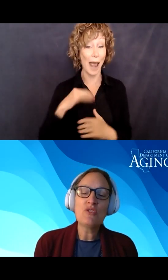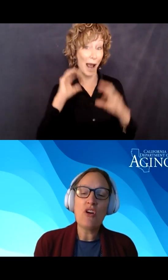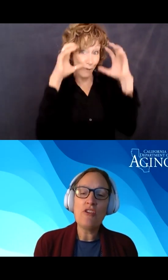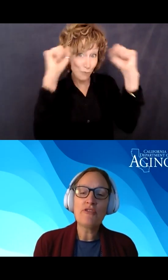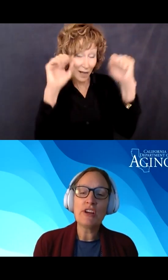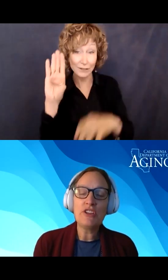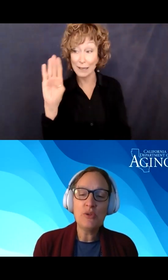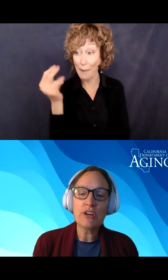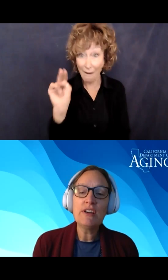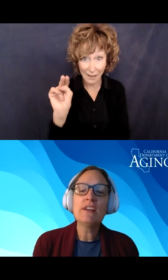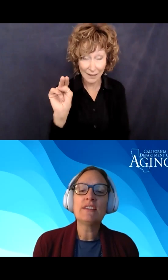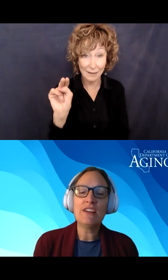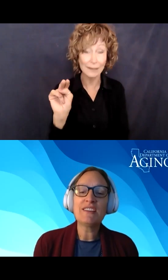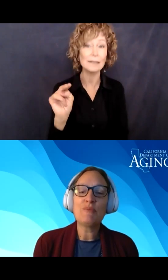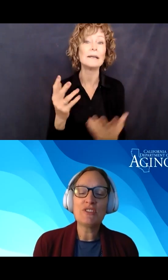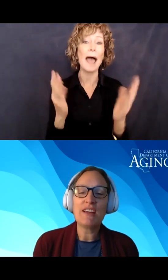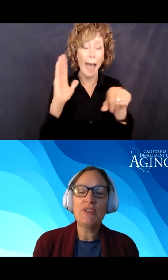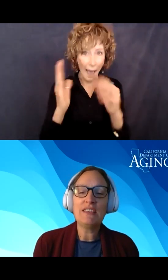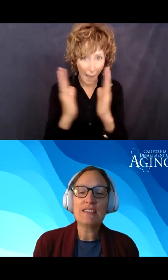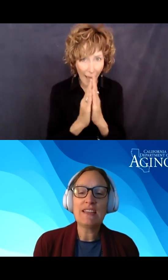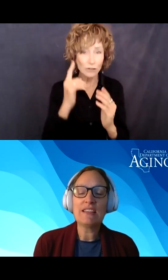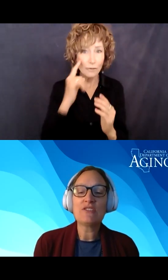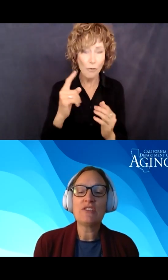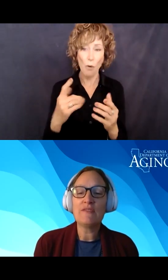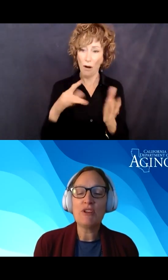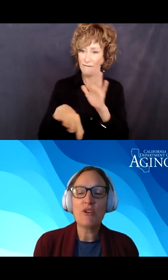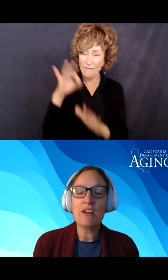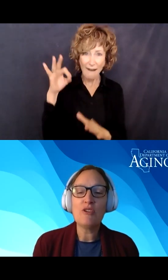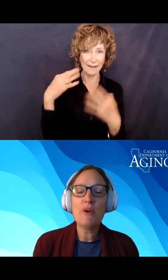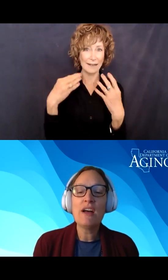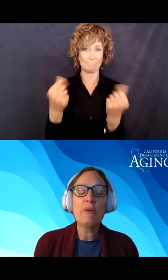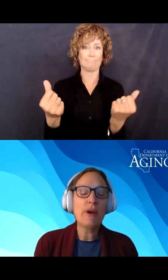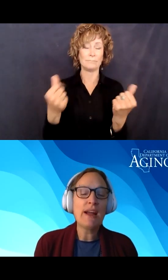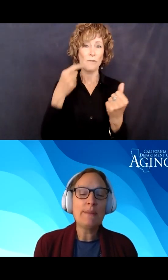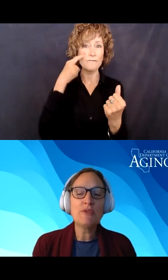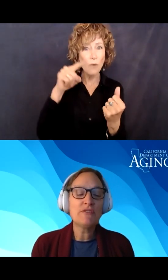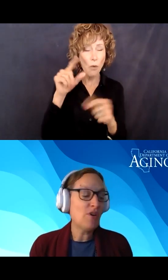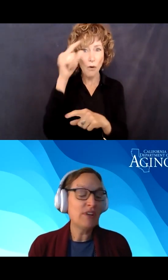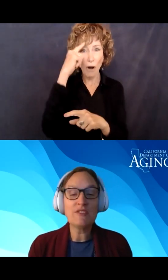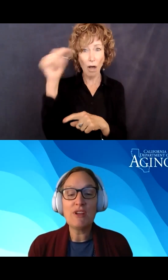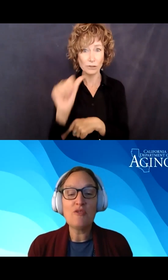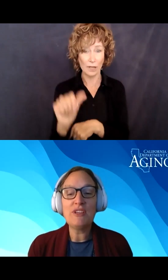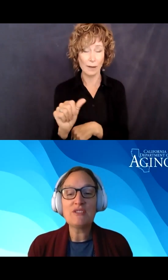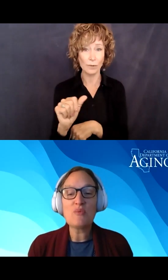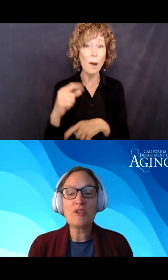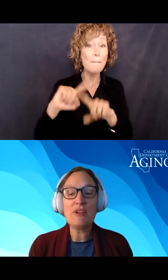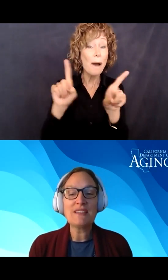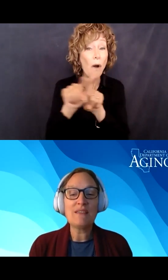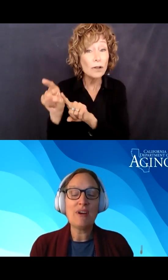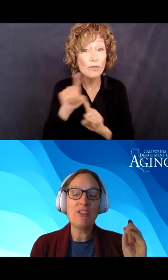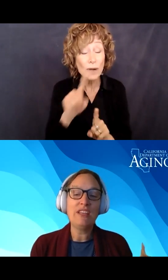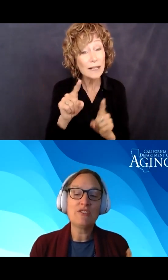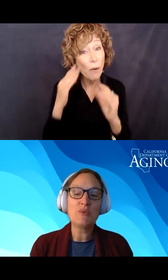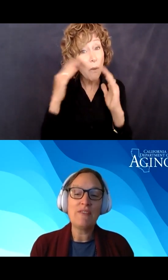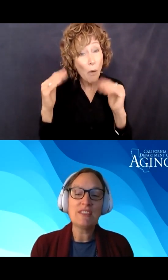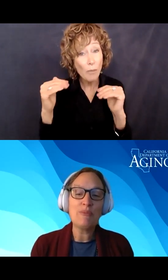Biden's new call for a cure to Alzheimer's, diabetes, and cancer gives me great hope. But perhaps most of all, what gives me hope is the work being done